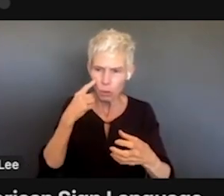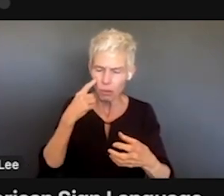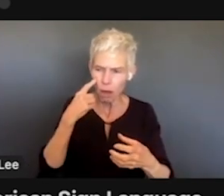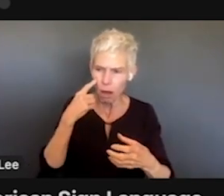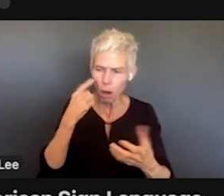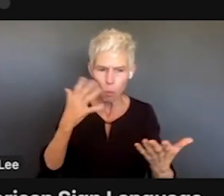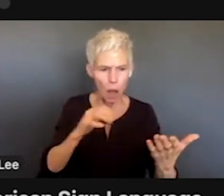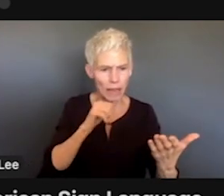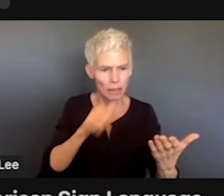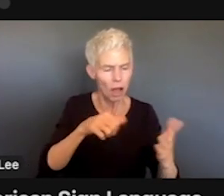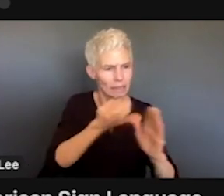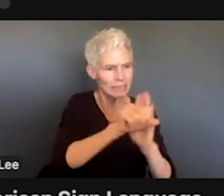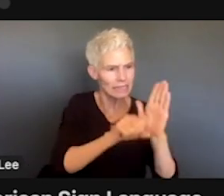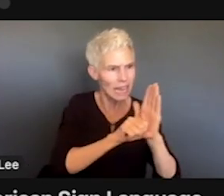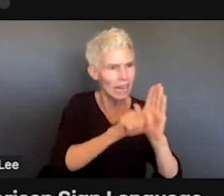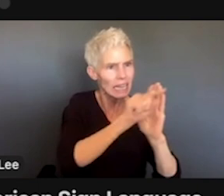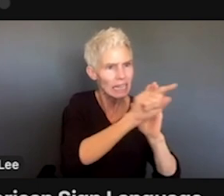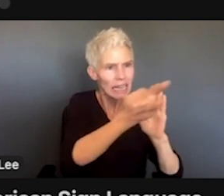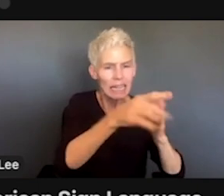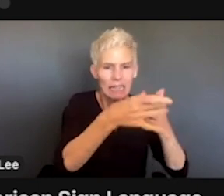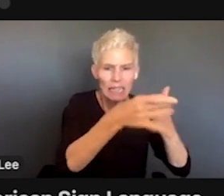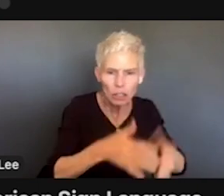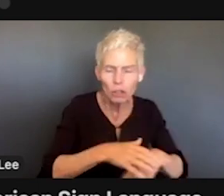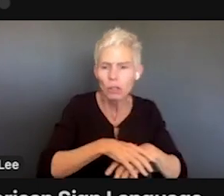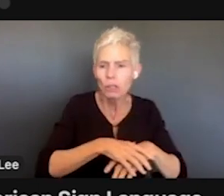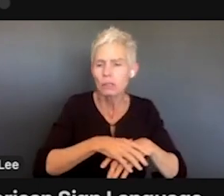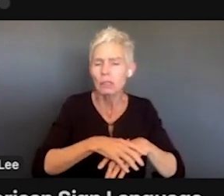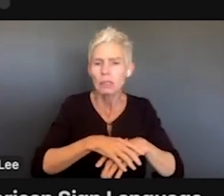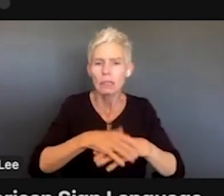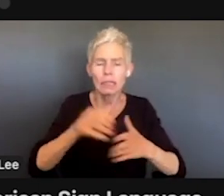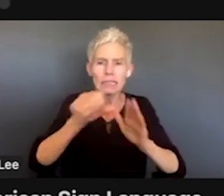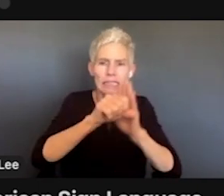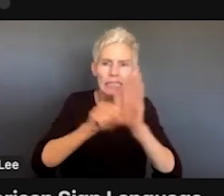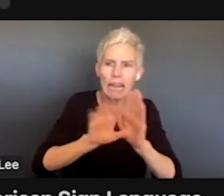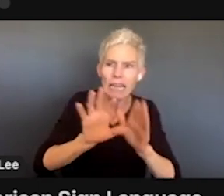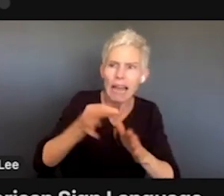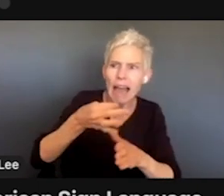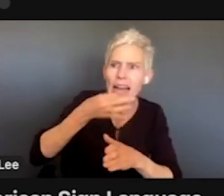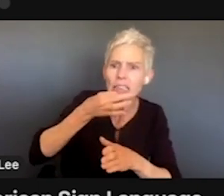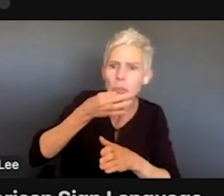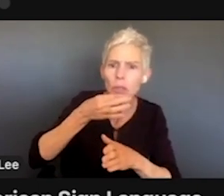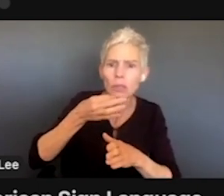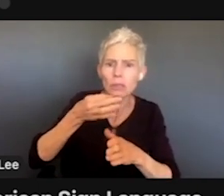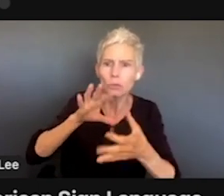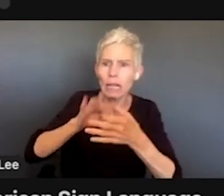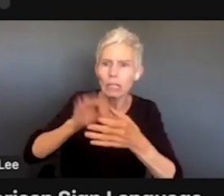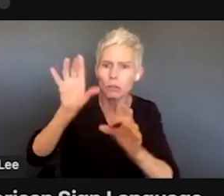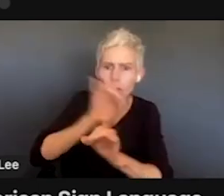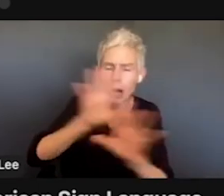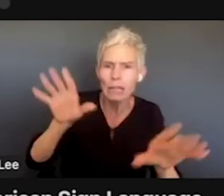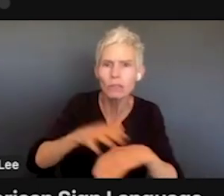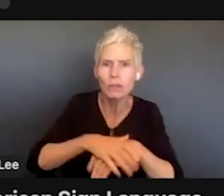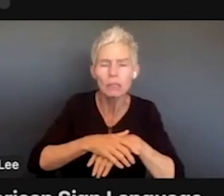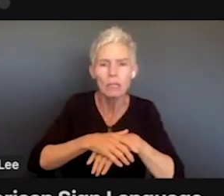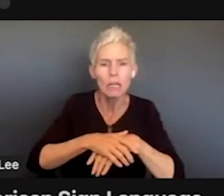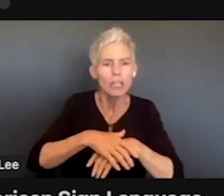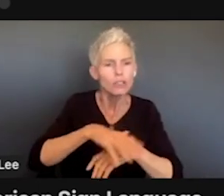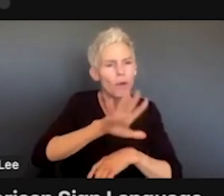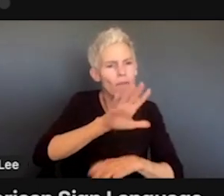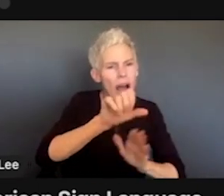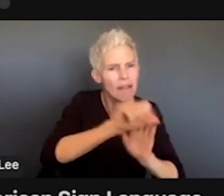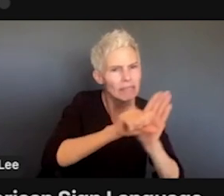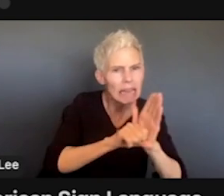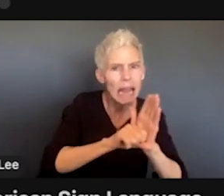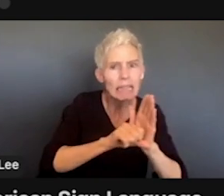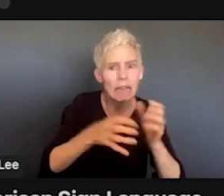state leaders, state experts in crisis. And then we had 5 states and 10 states, and we hovered there for a while.